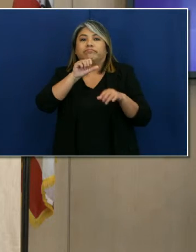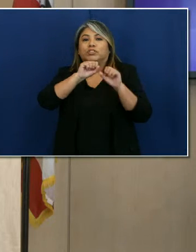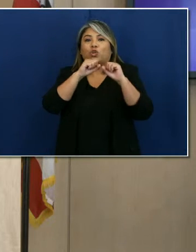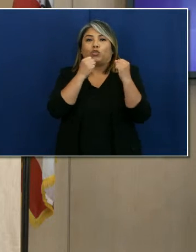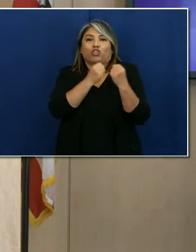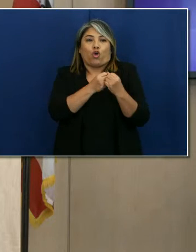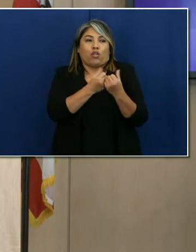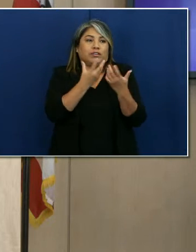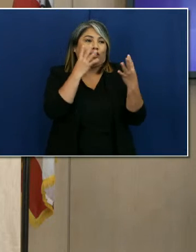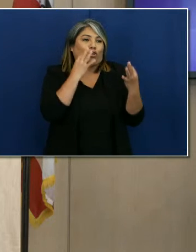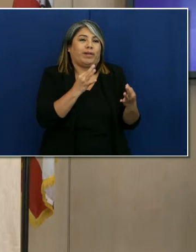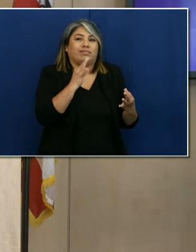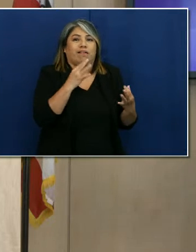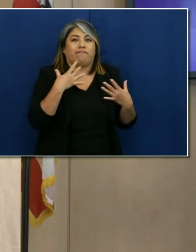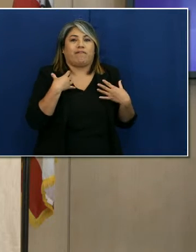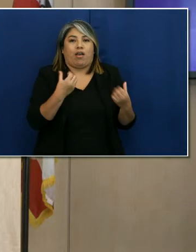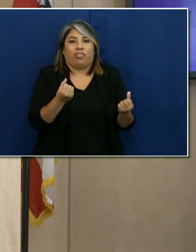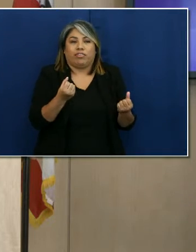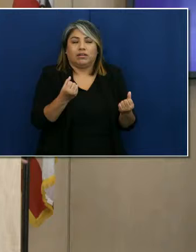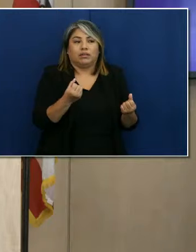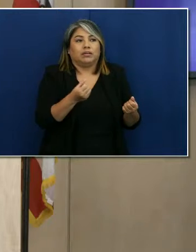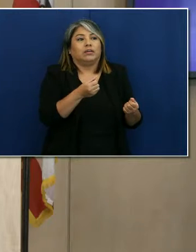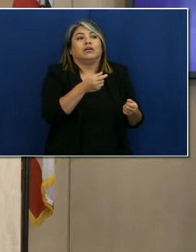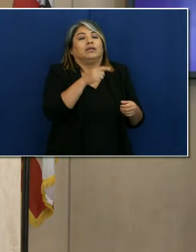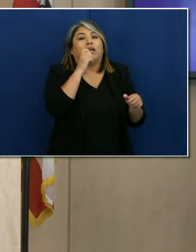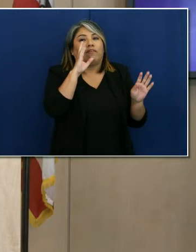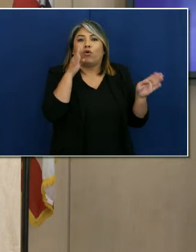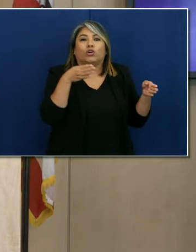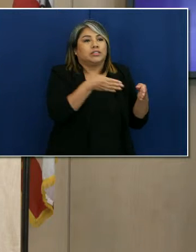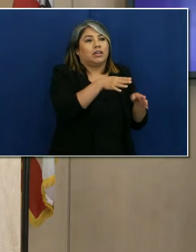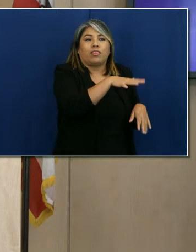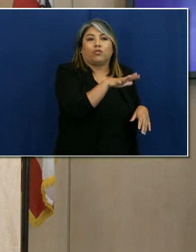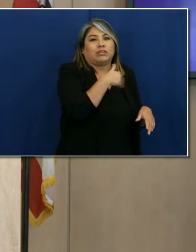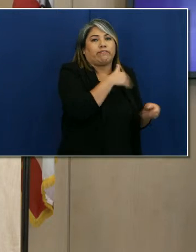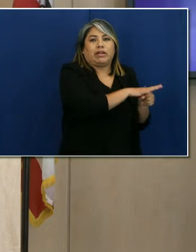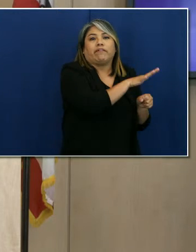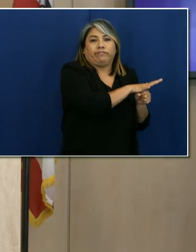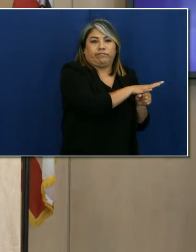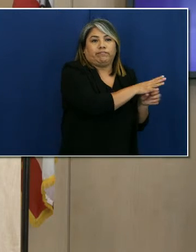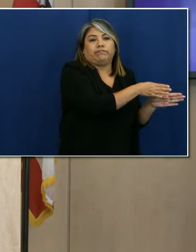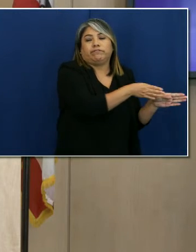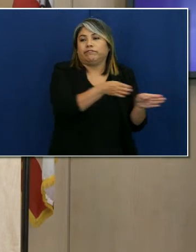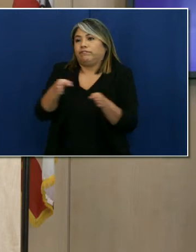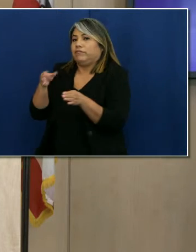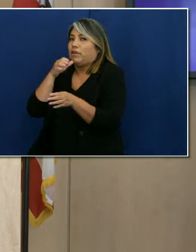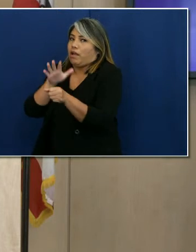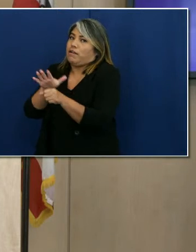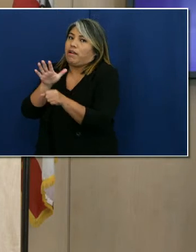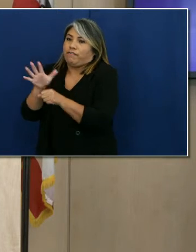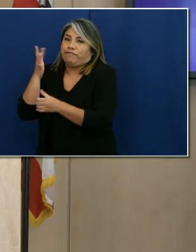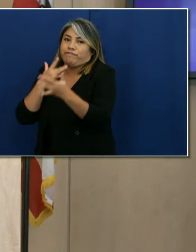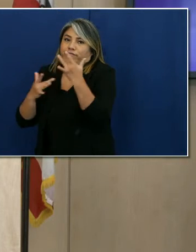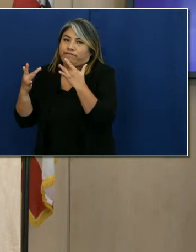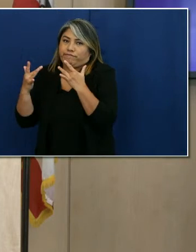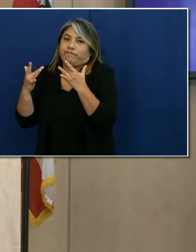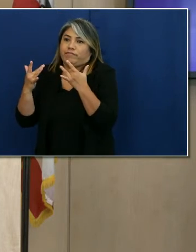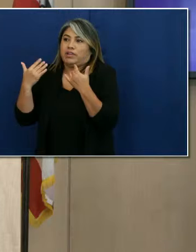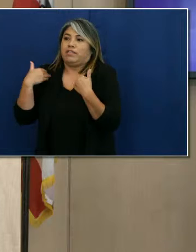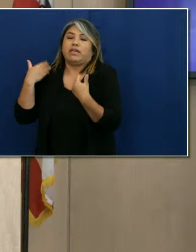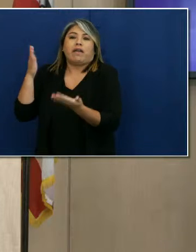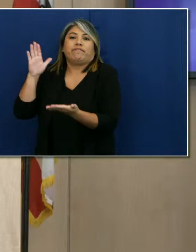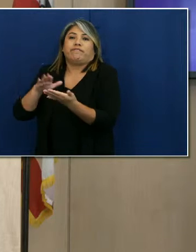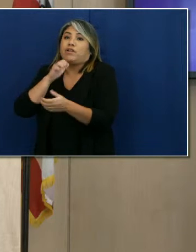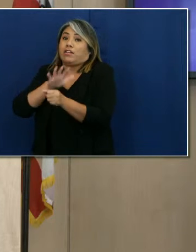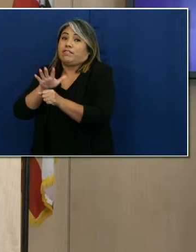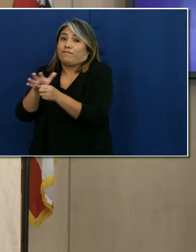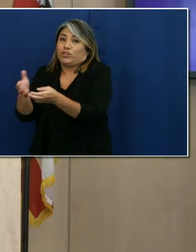the areas that we are not focusing on. We are focusing on those areas where communities have decreased